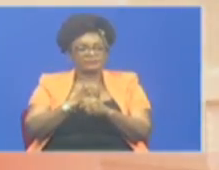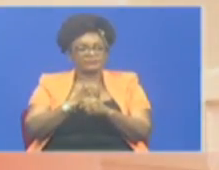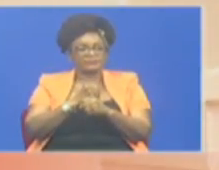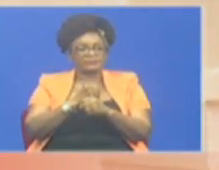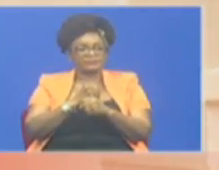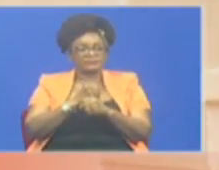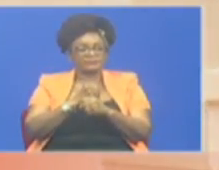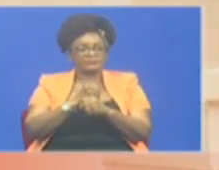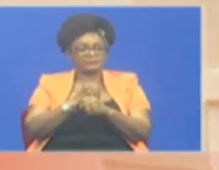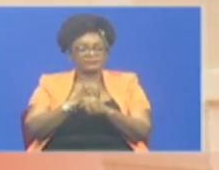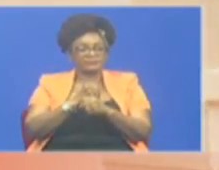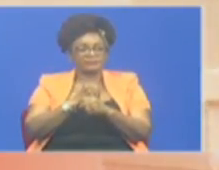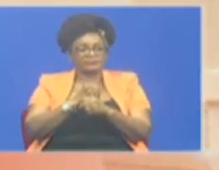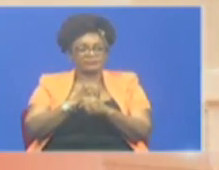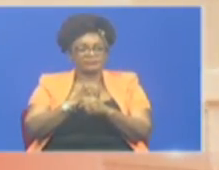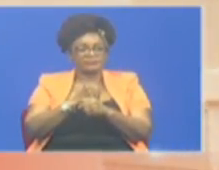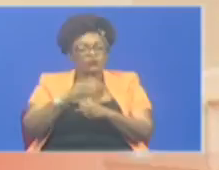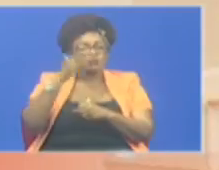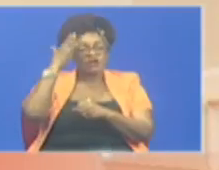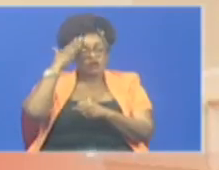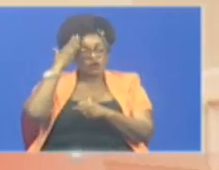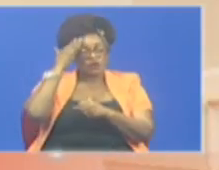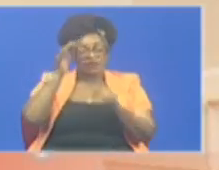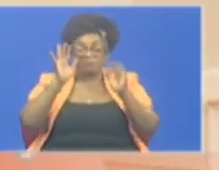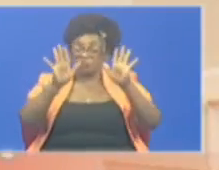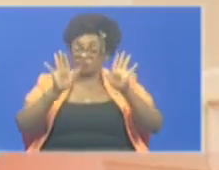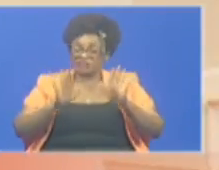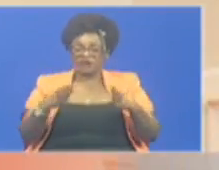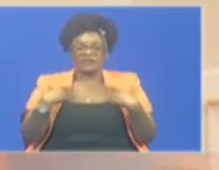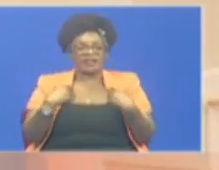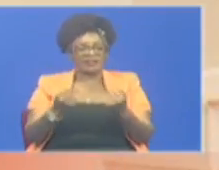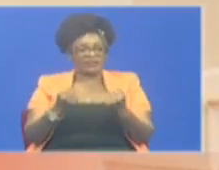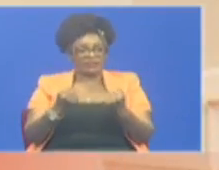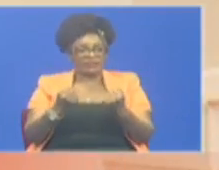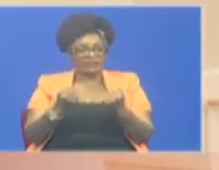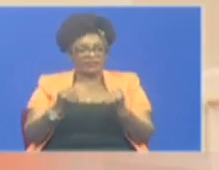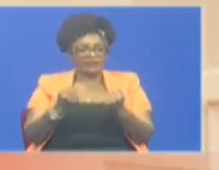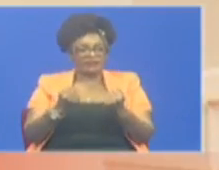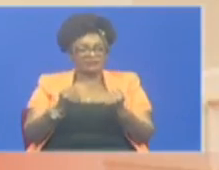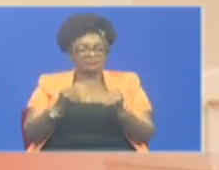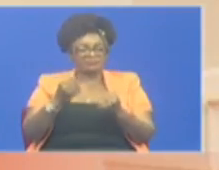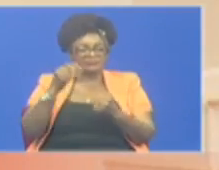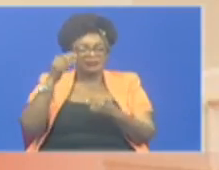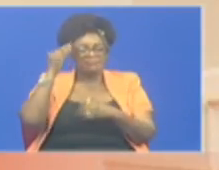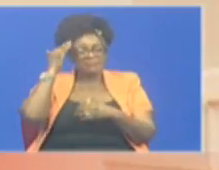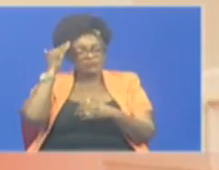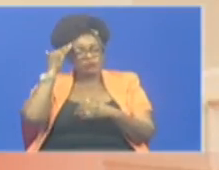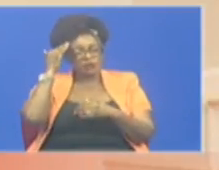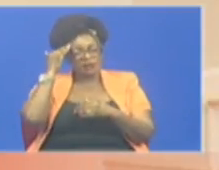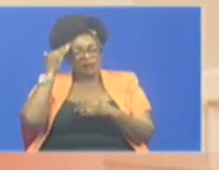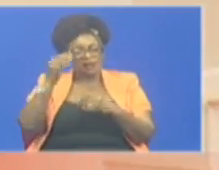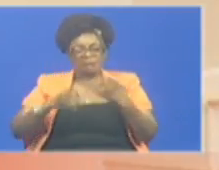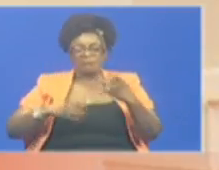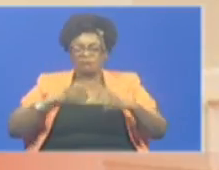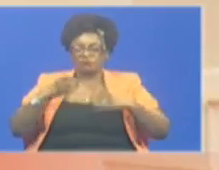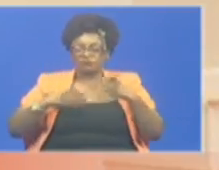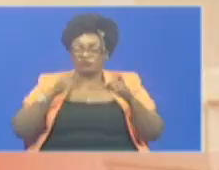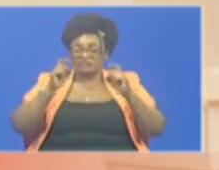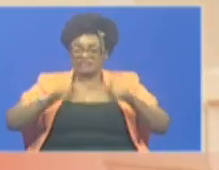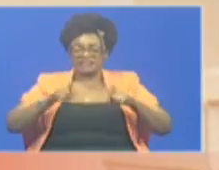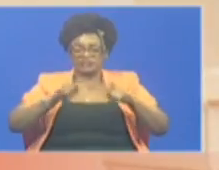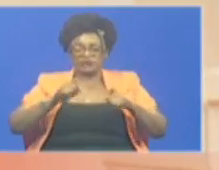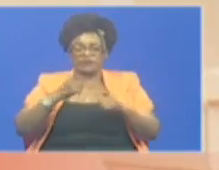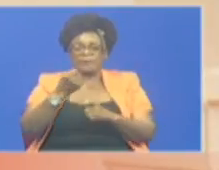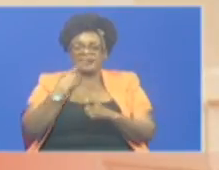Recognizing the critical importance of health, mental and emotional needs of our frontline medical